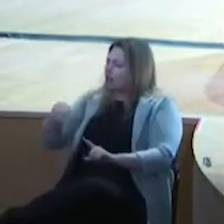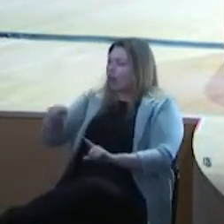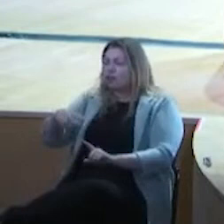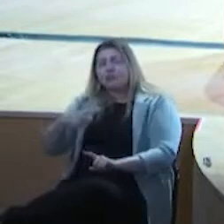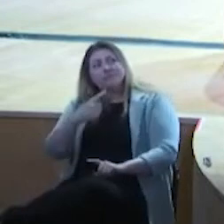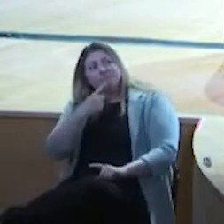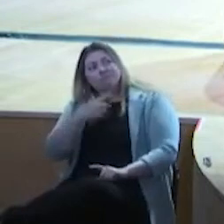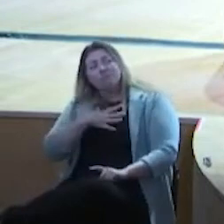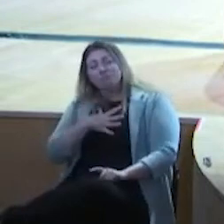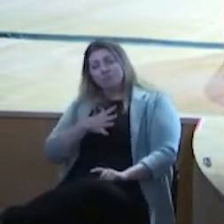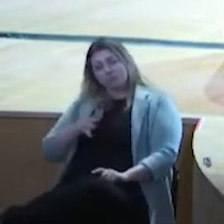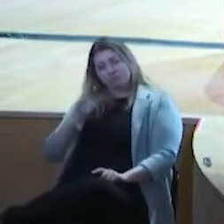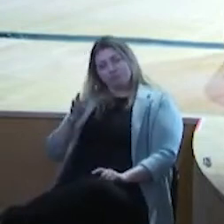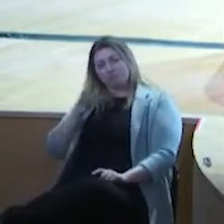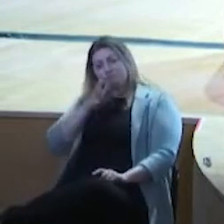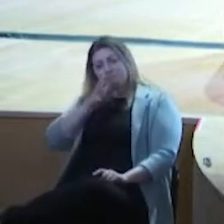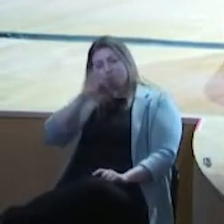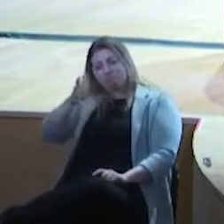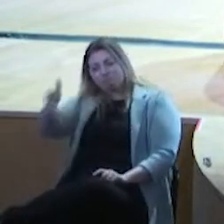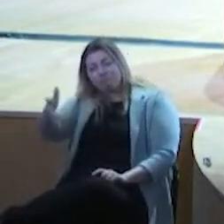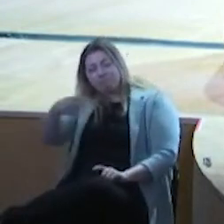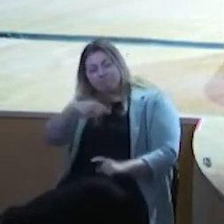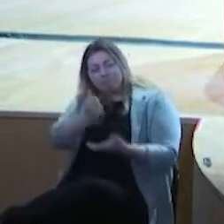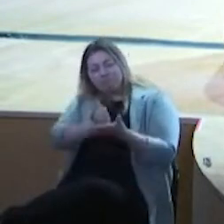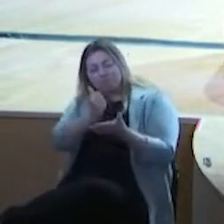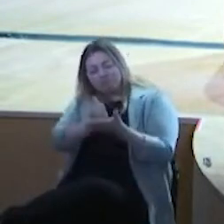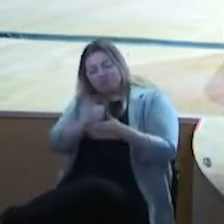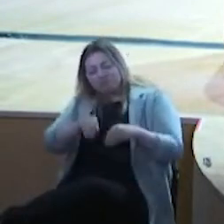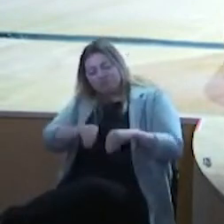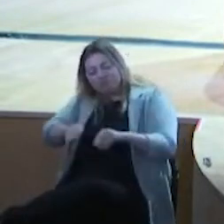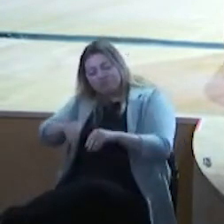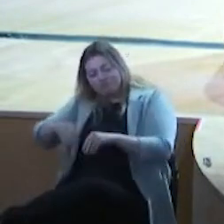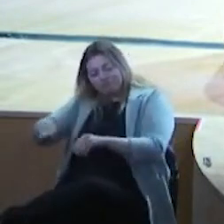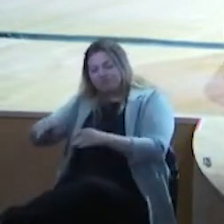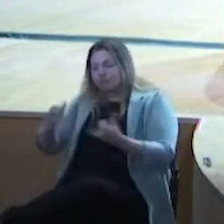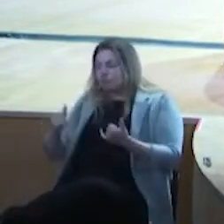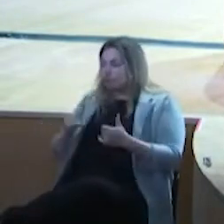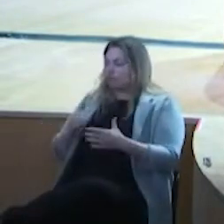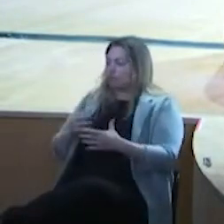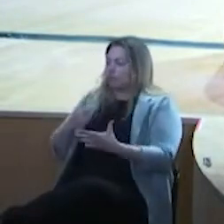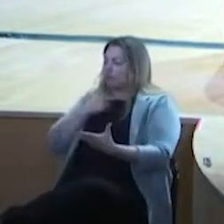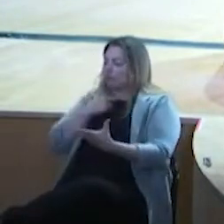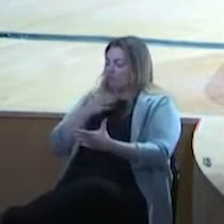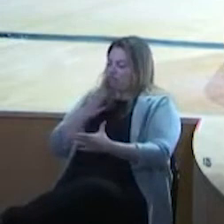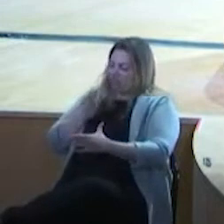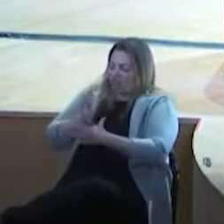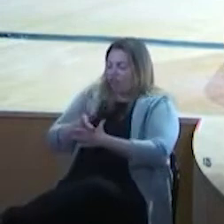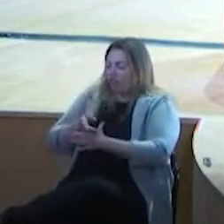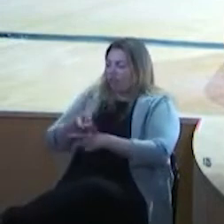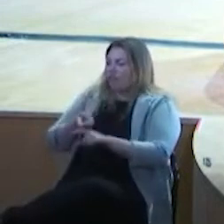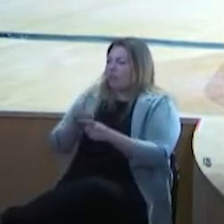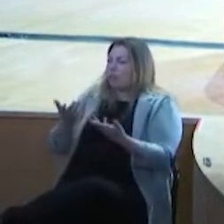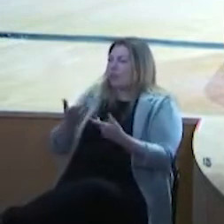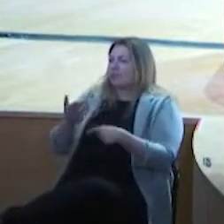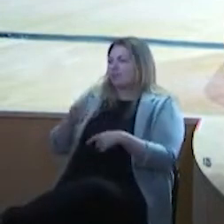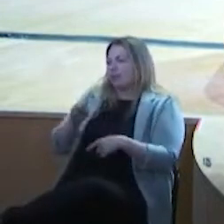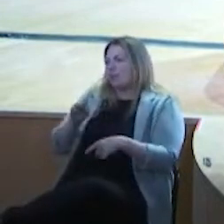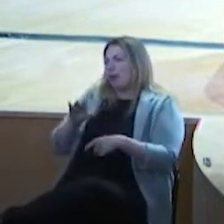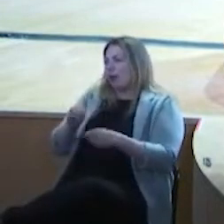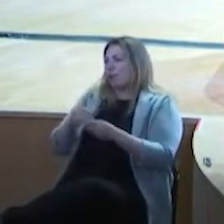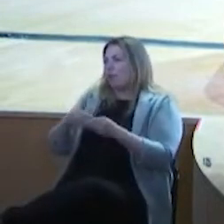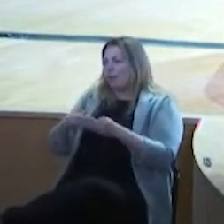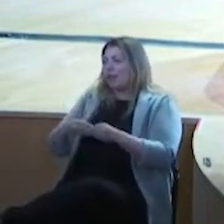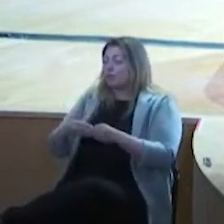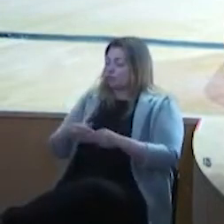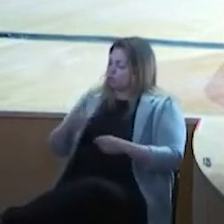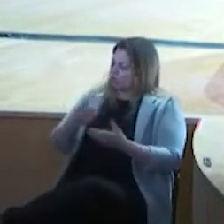restore this, is now plagued by microplastics. One of the things that I talk about